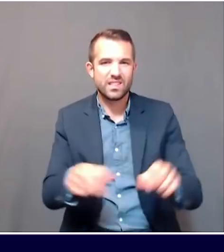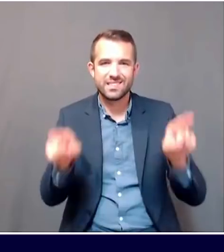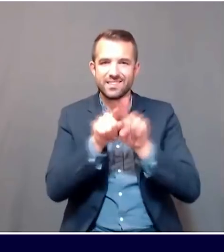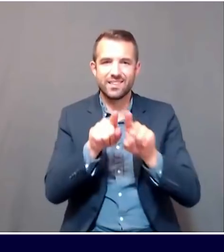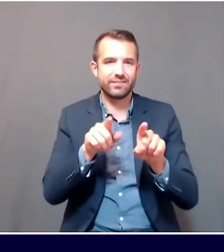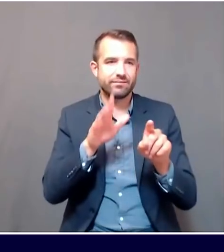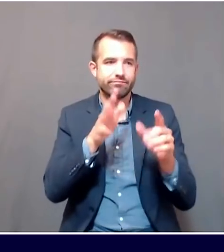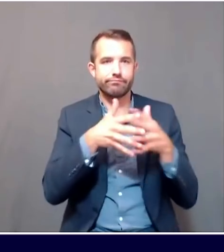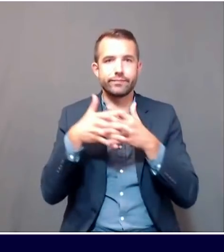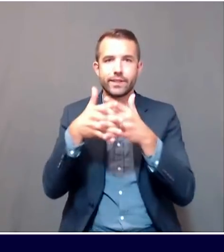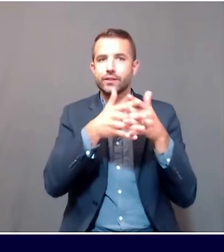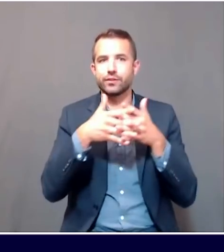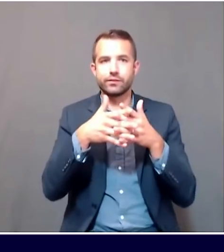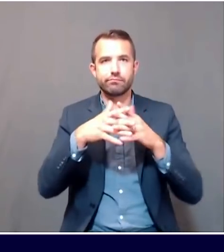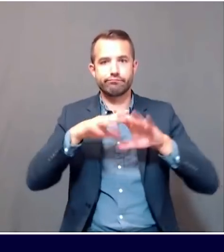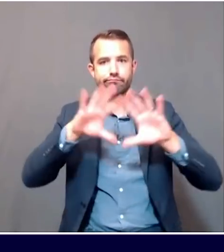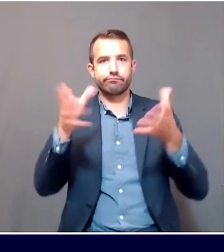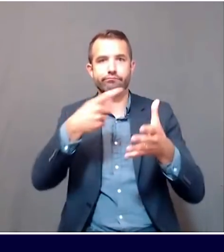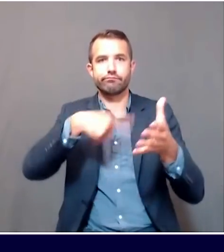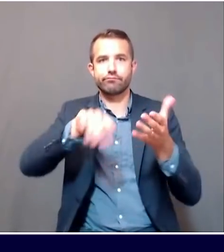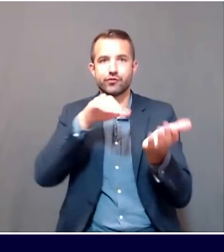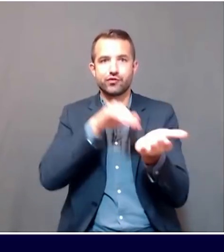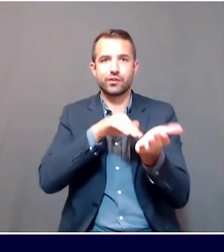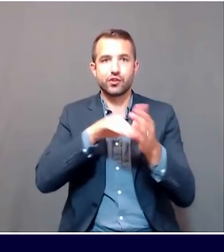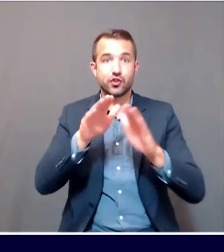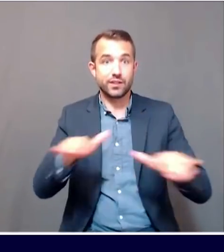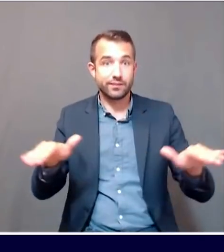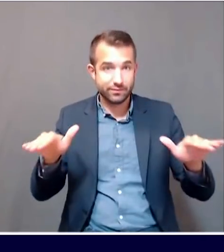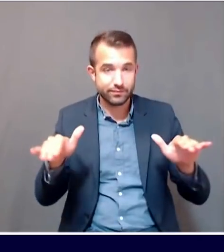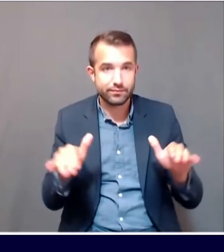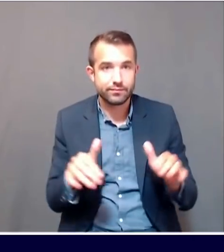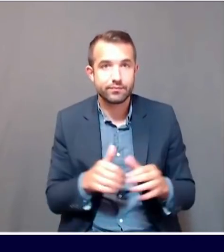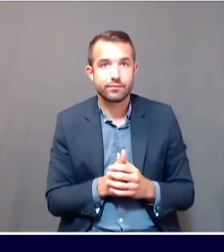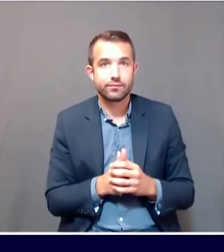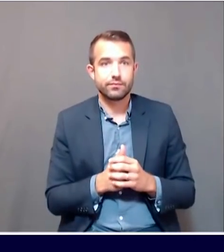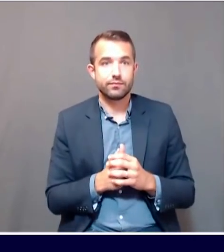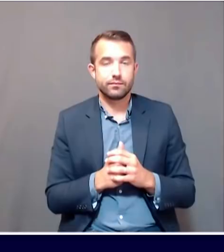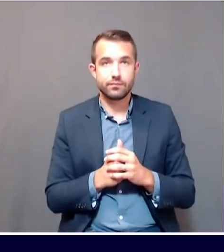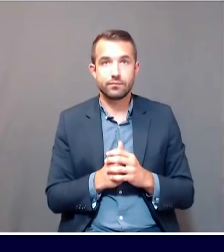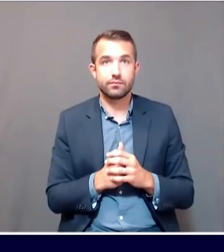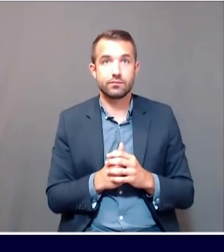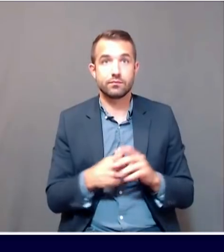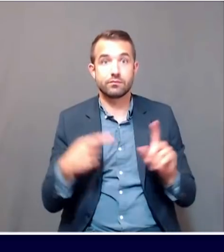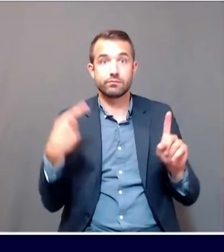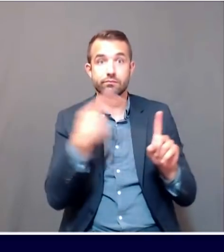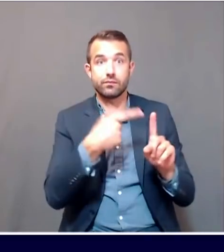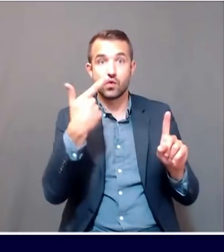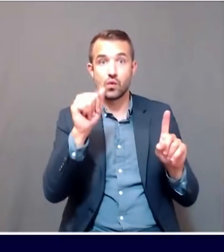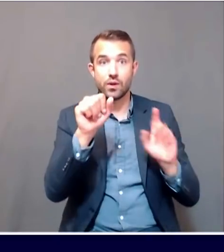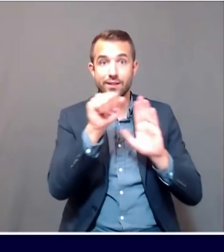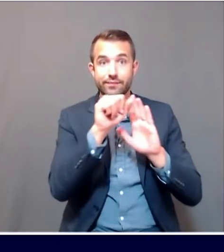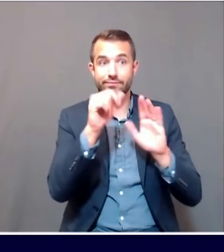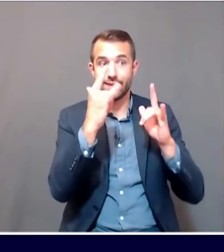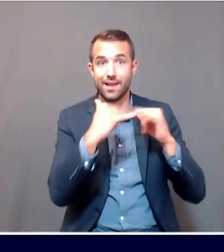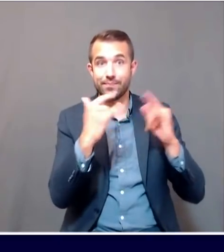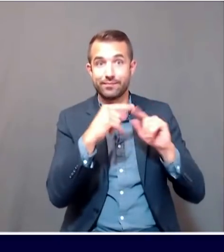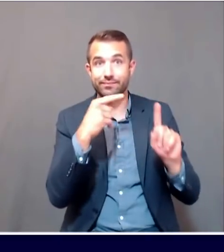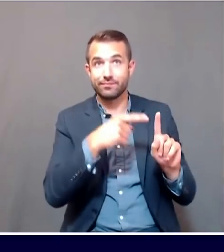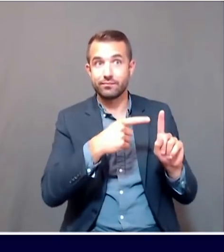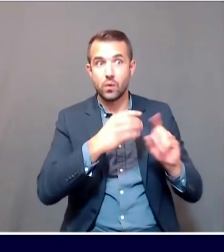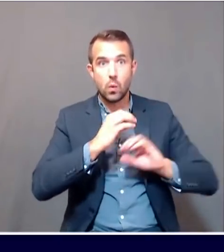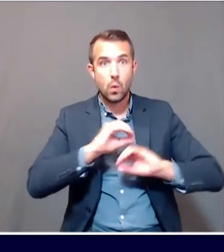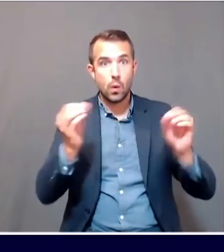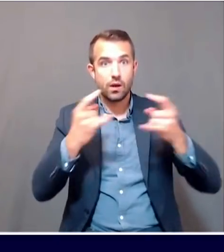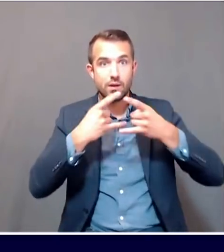Georgia, what you see is that the face coverings make all the difference. Far from being an obstacle